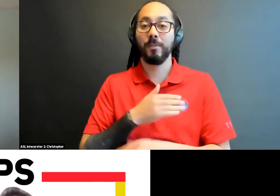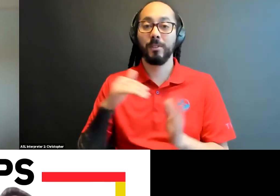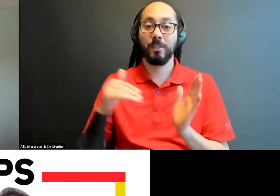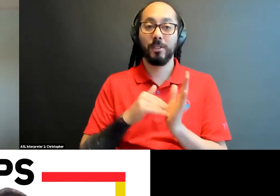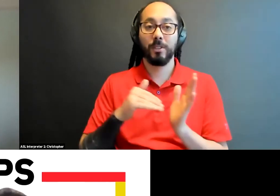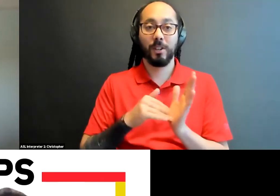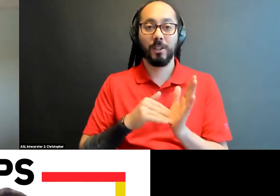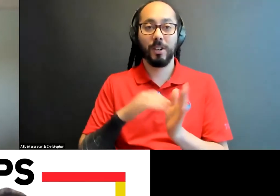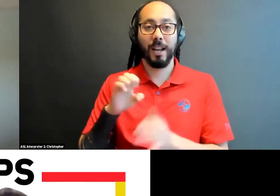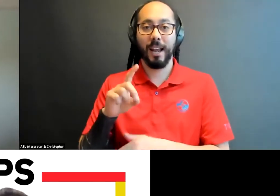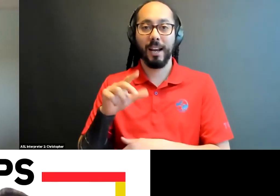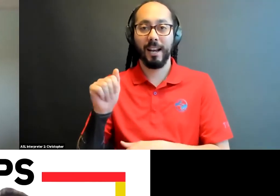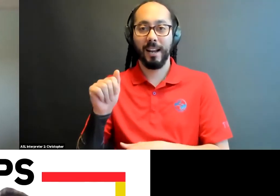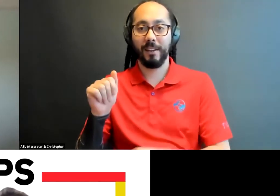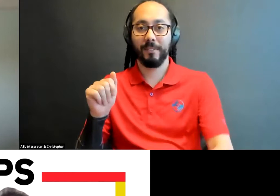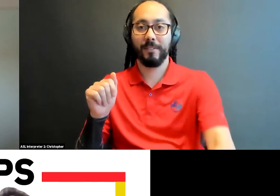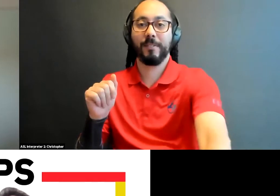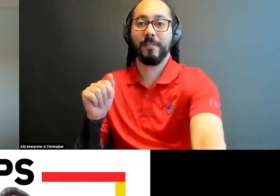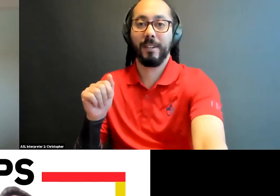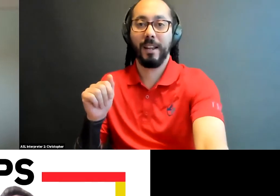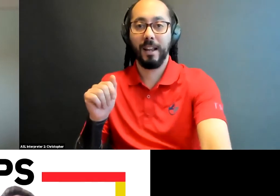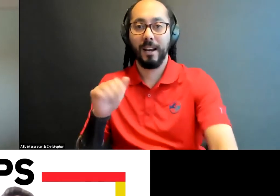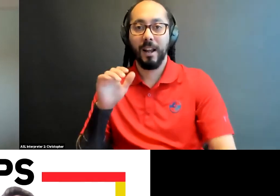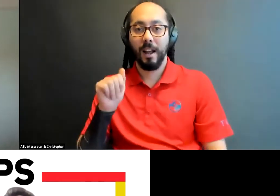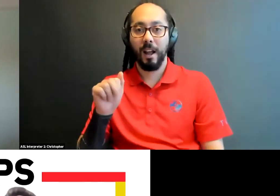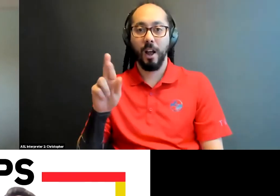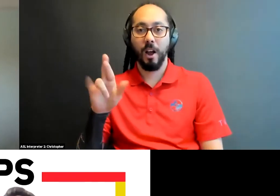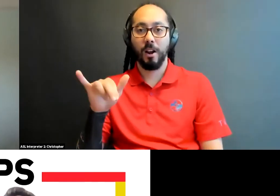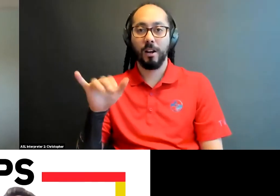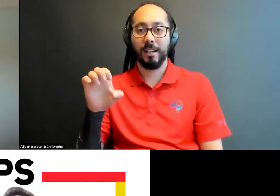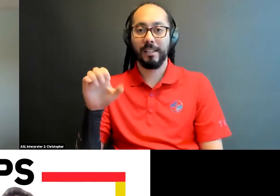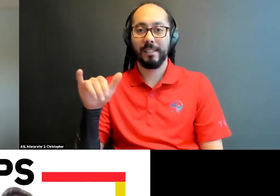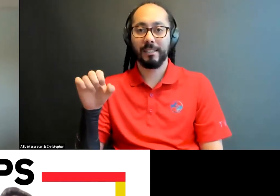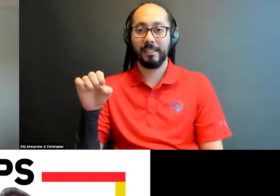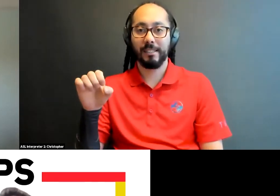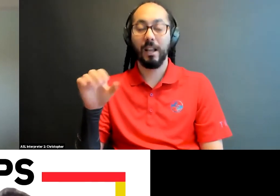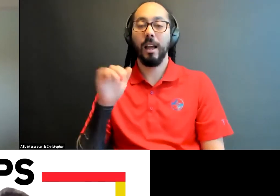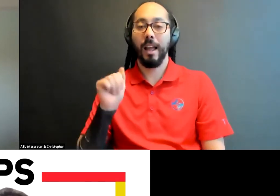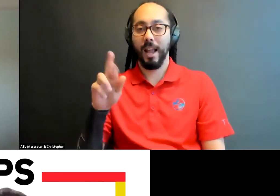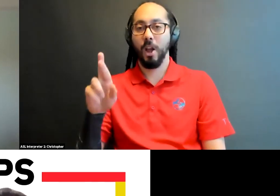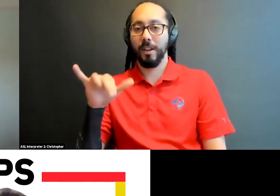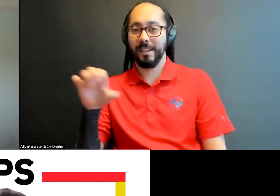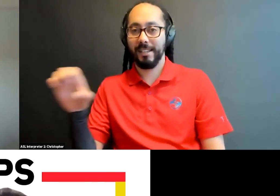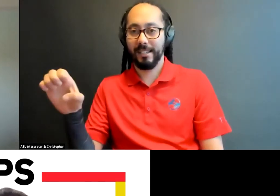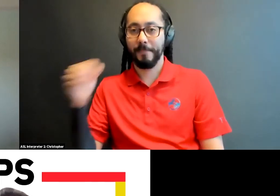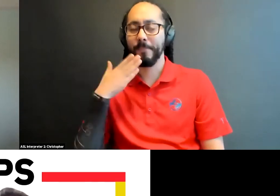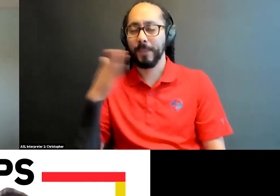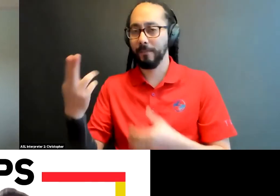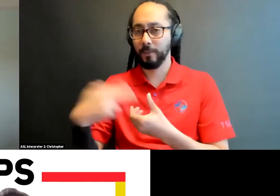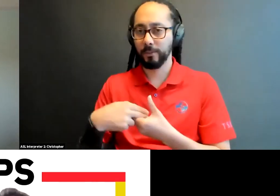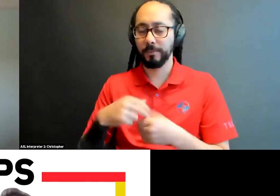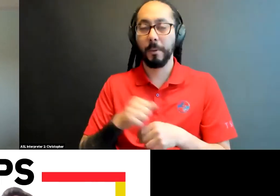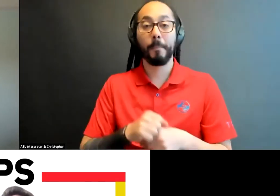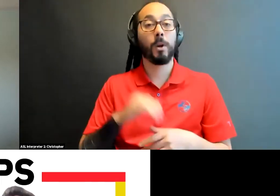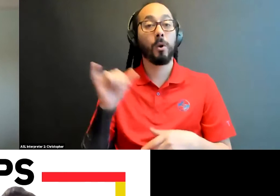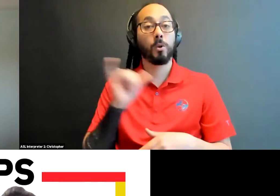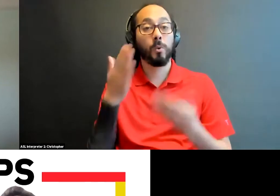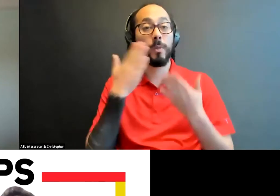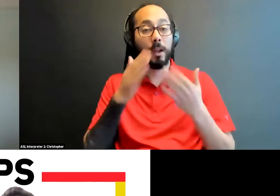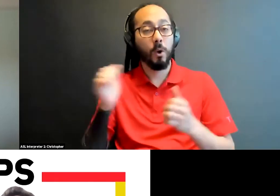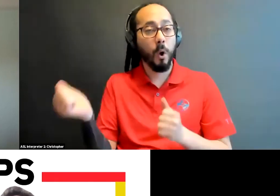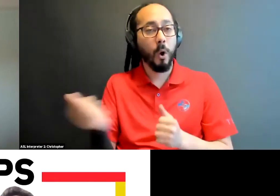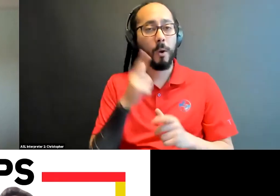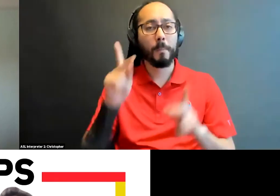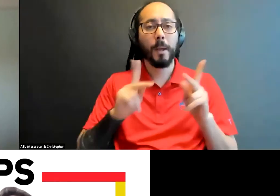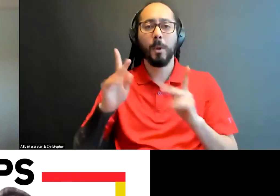Arie, thank you so much for joining us today. I would also like to thank everybody who helped put today's timely talk together. And